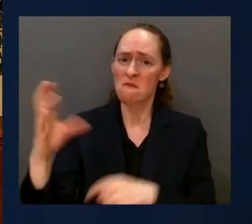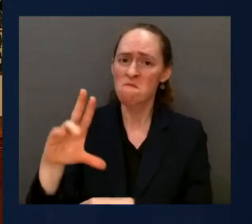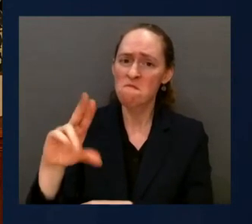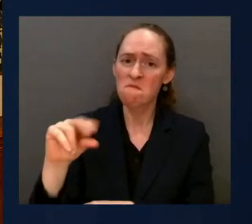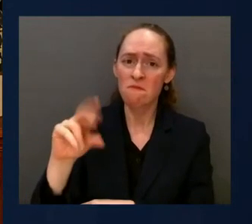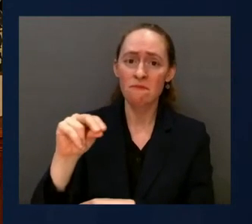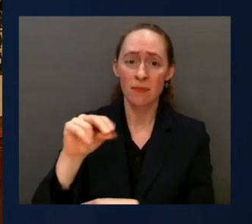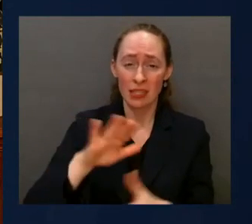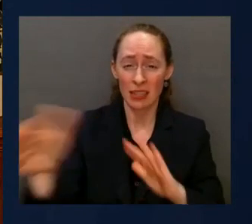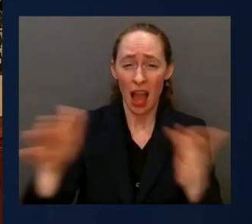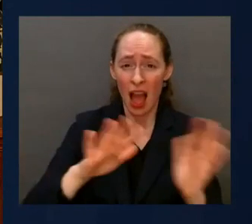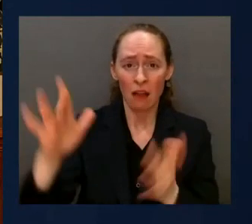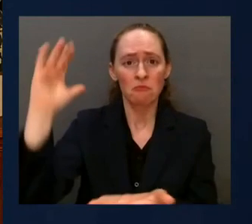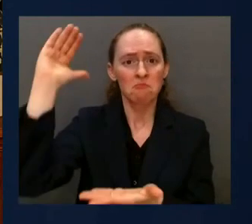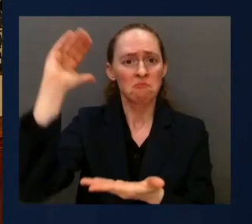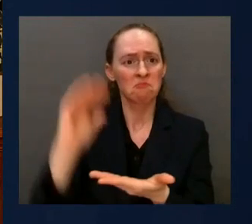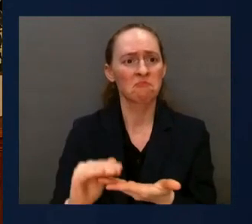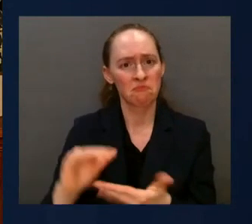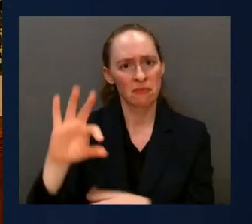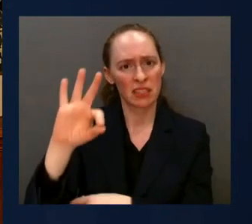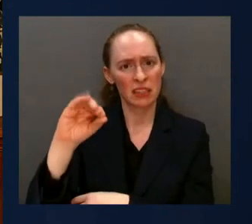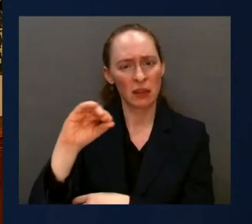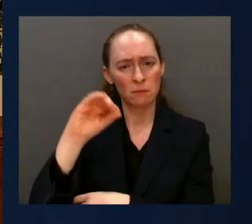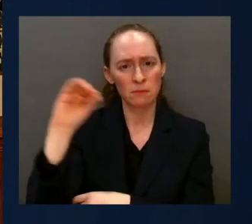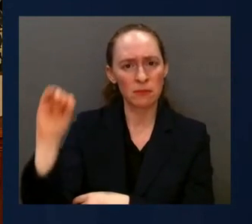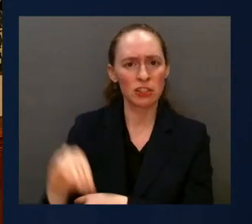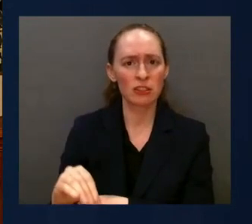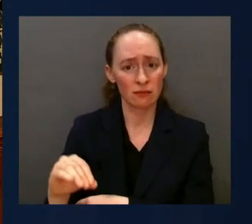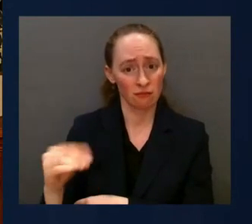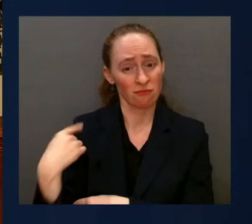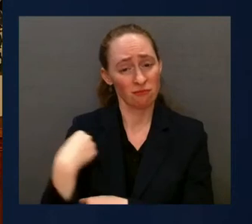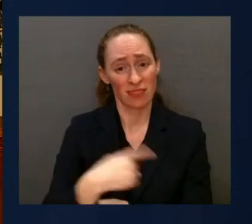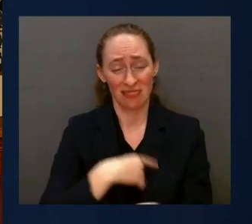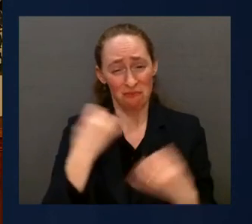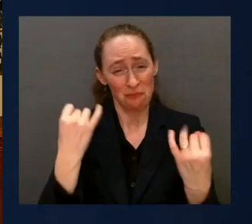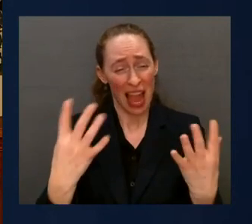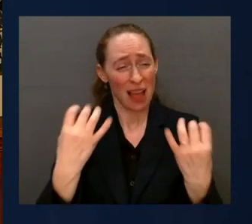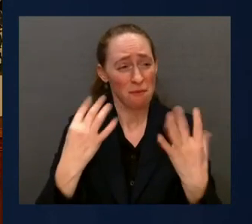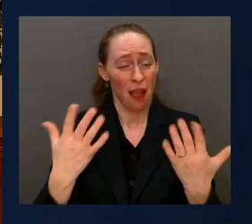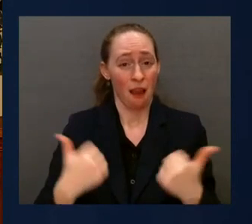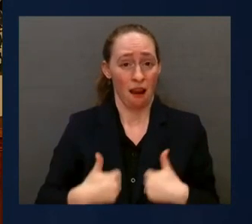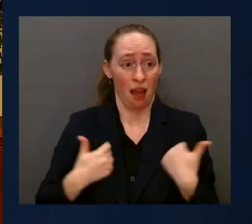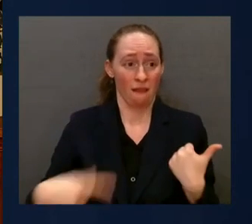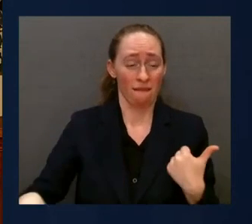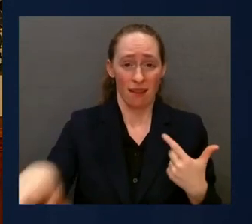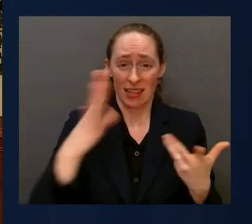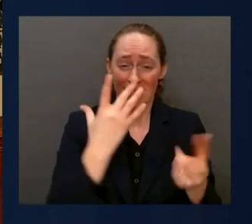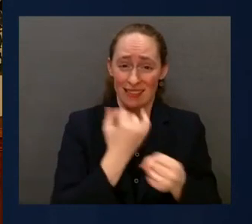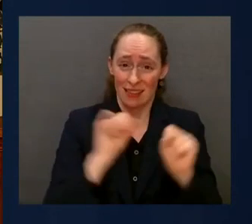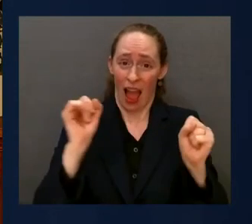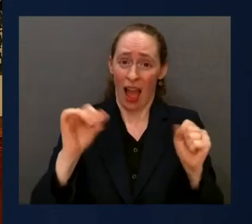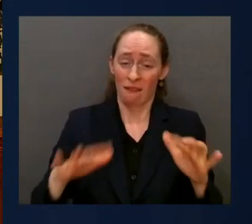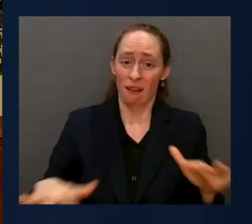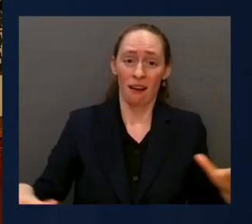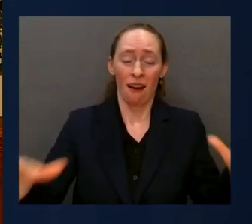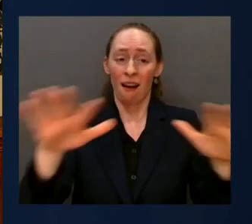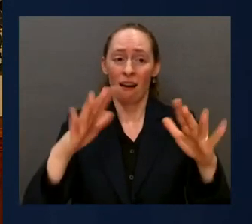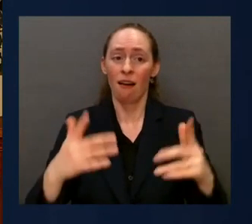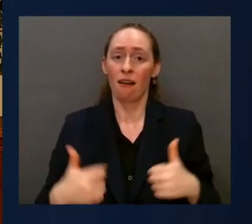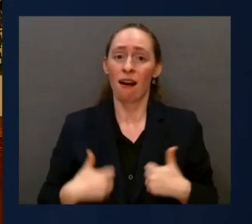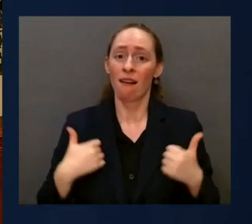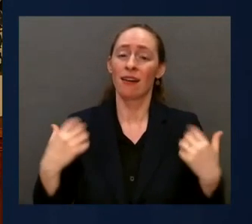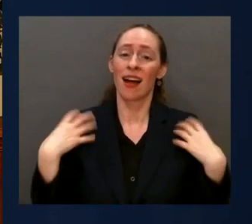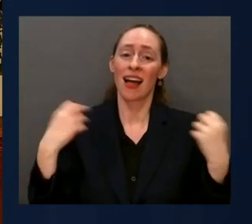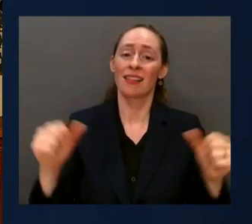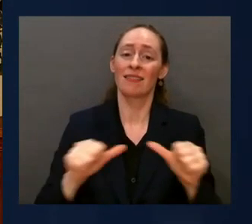opened up our country. We opened our country back up. And soon we'll end the public health emergency. But